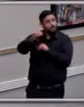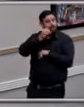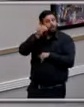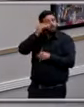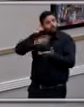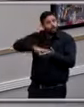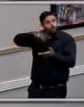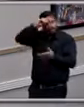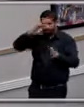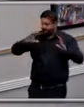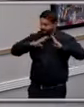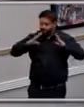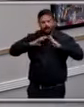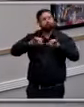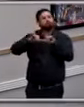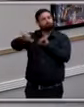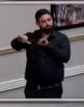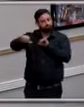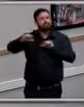participate in that.